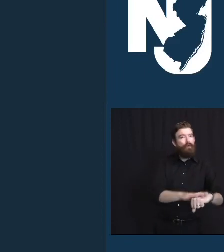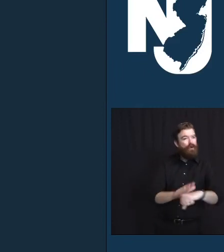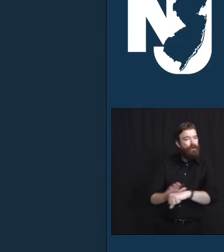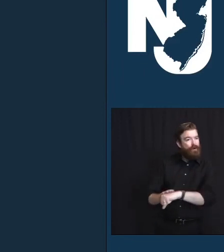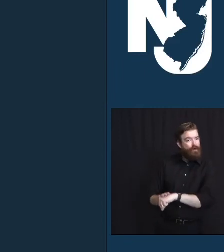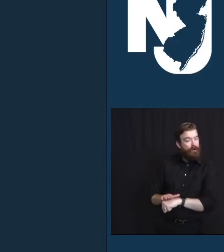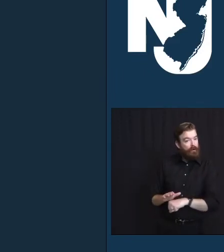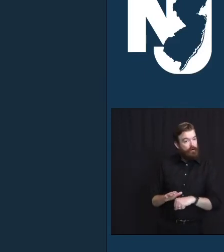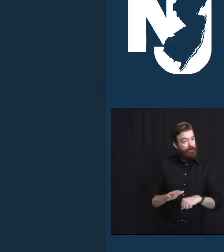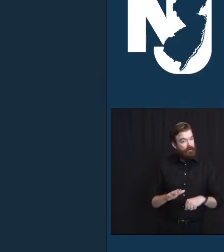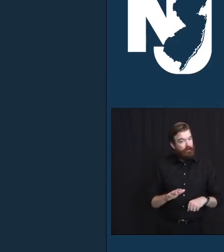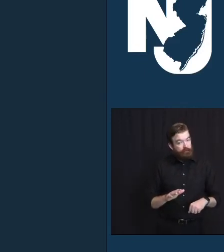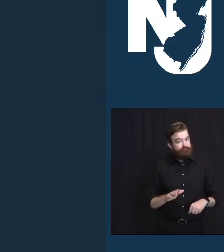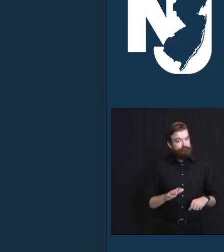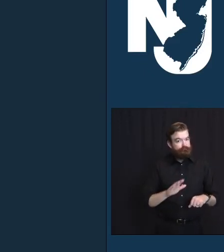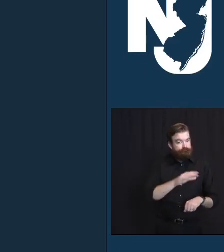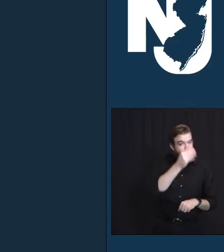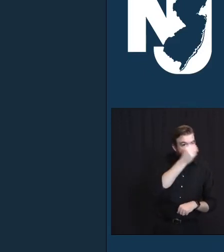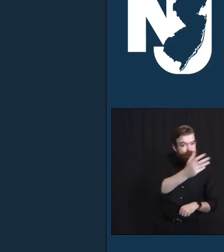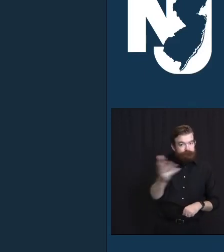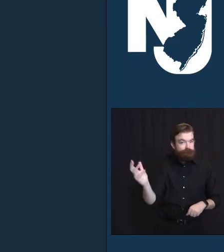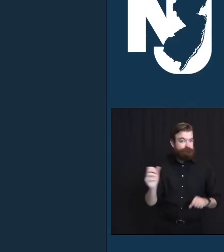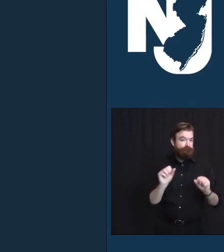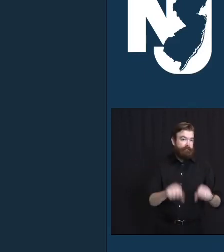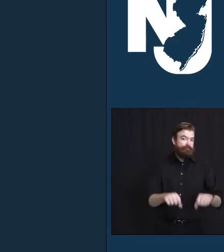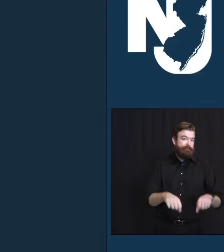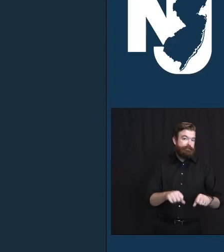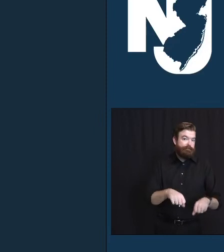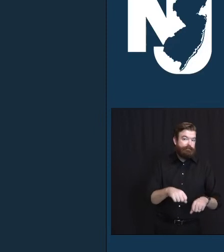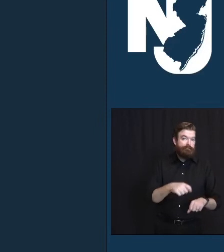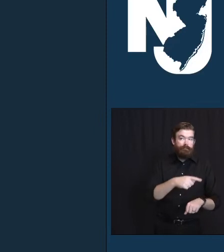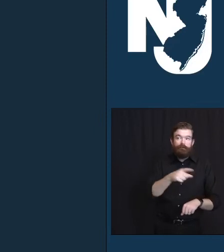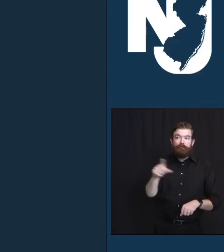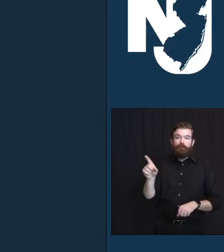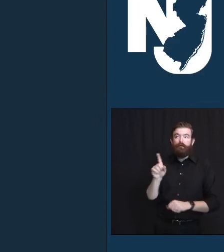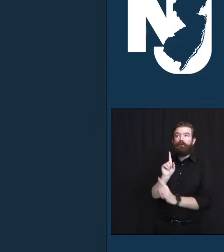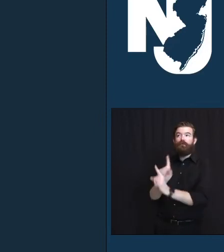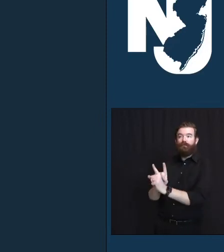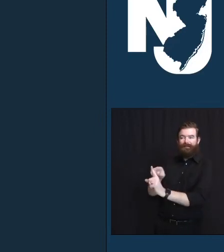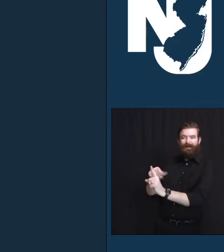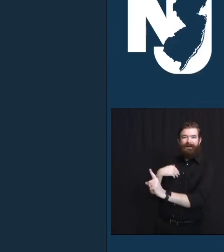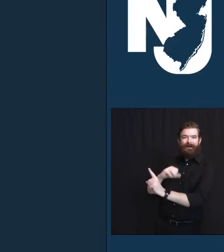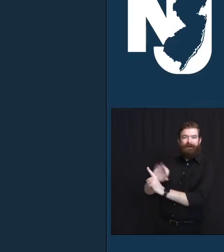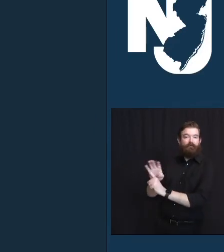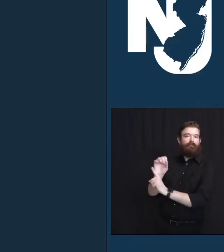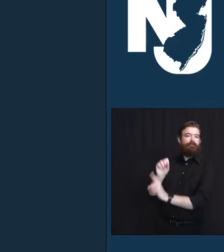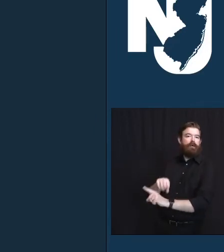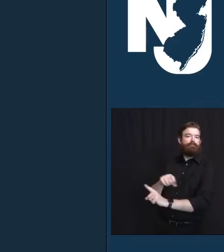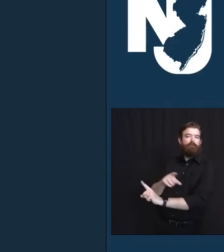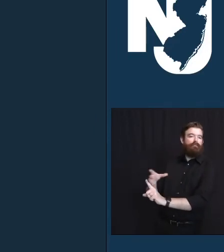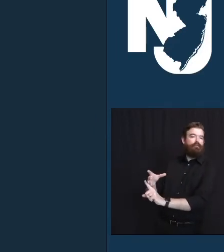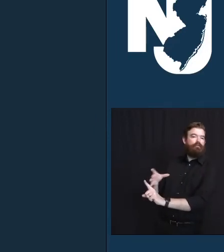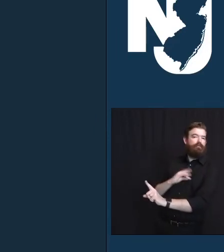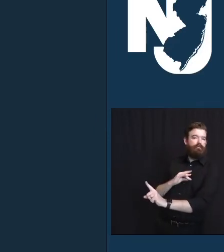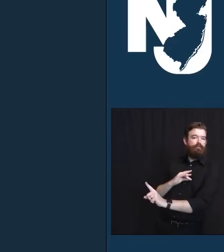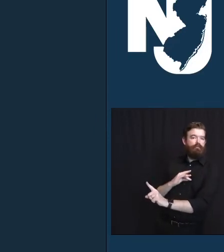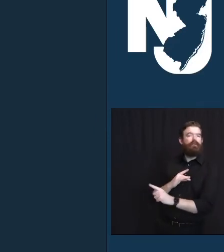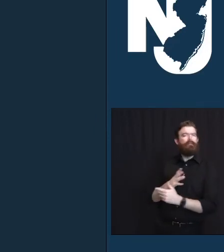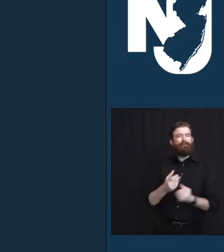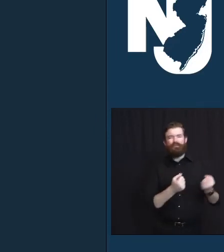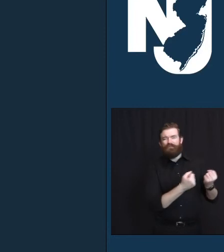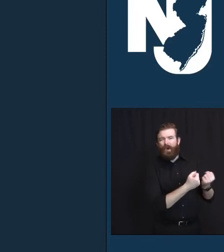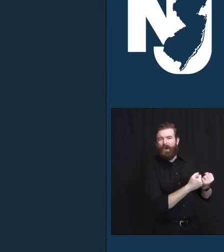that individuals can take proper precautions to protect themselves and their loved ones and receive any necessary support to do so. This